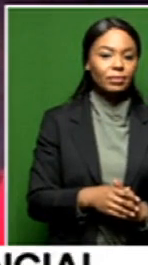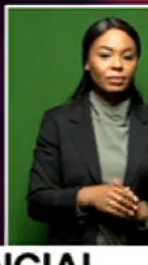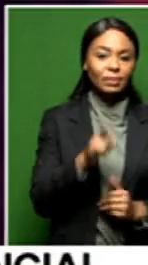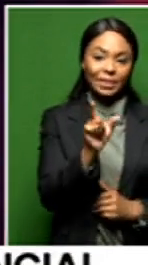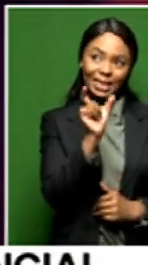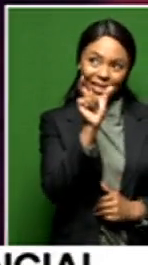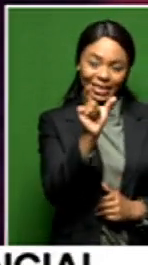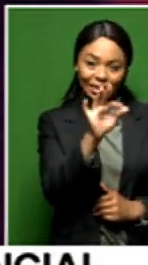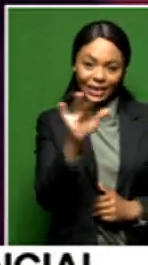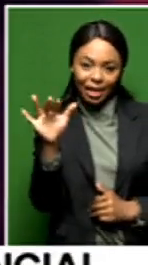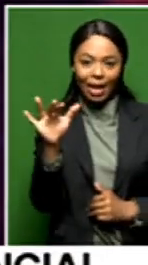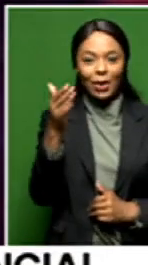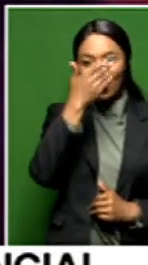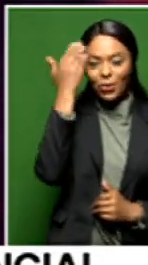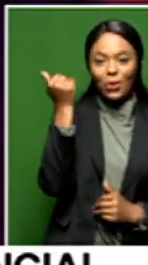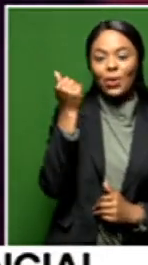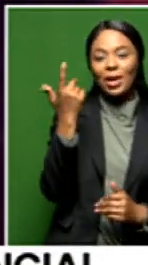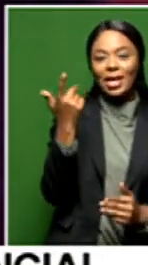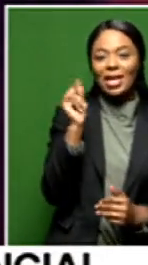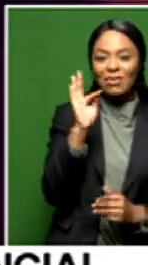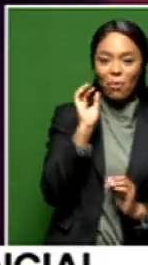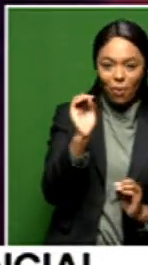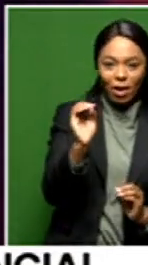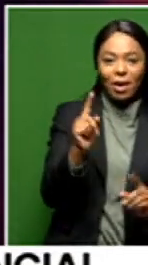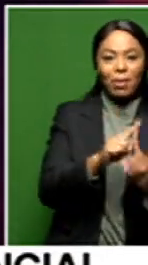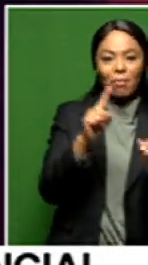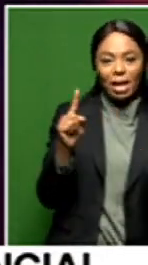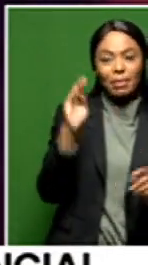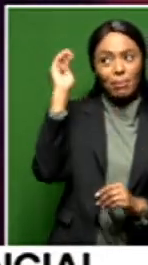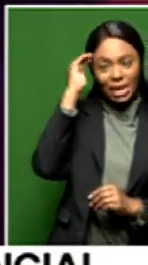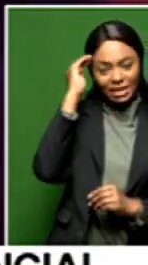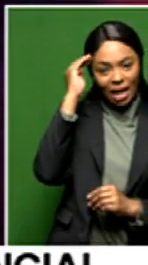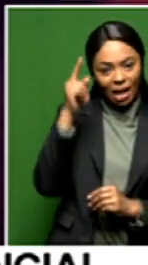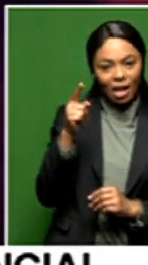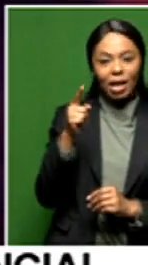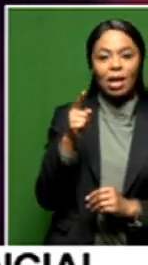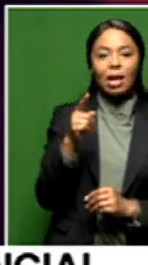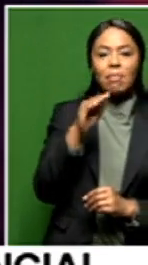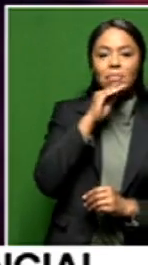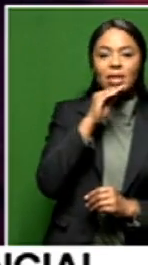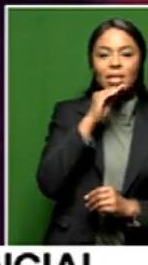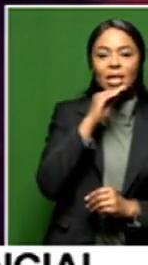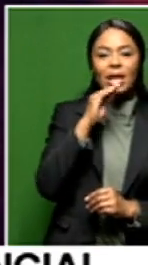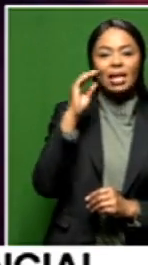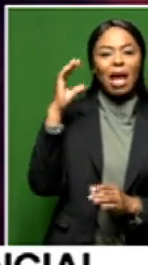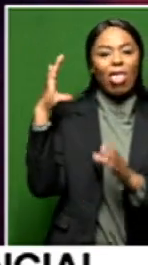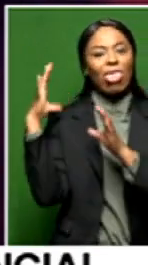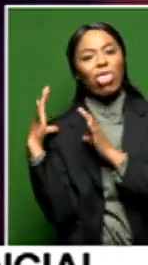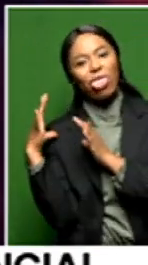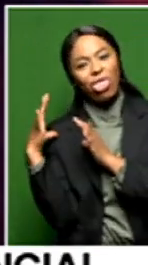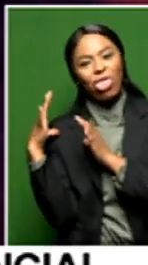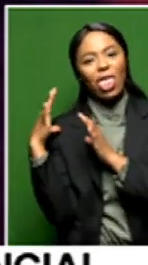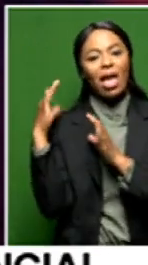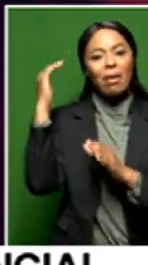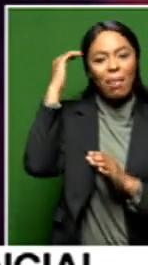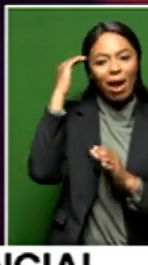even existed, but the research insights basically said mental bandwidth is where you are overwhelmed and you're not